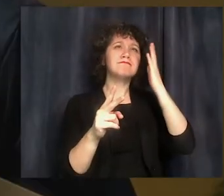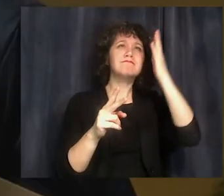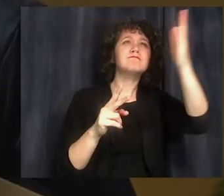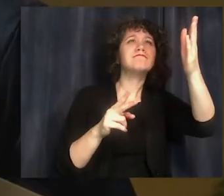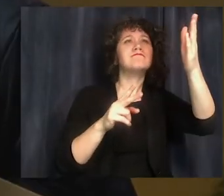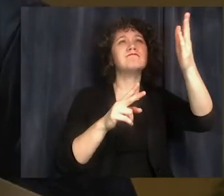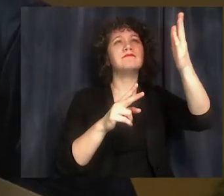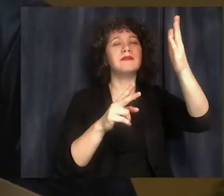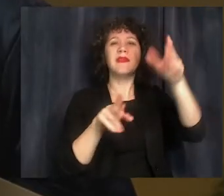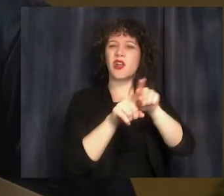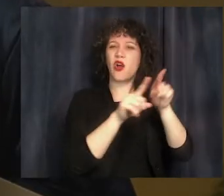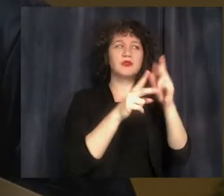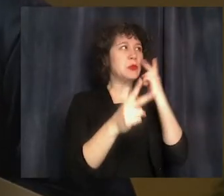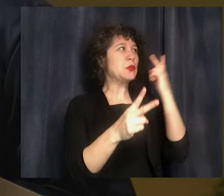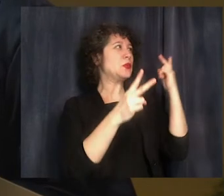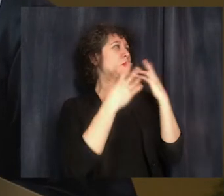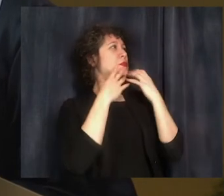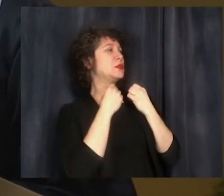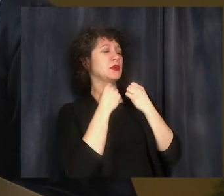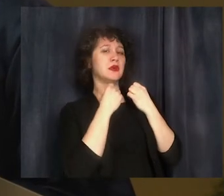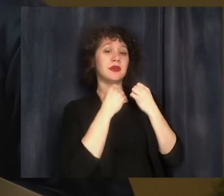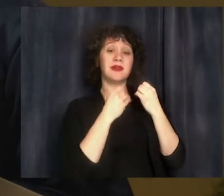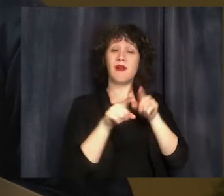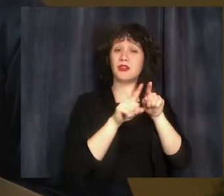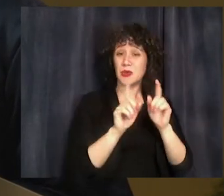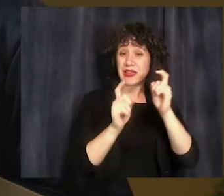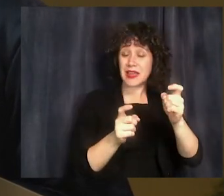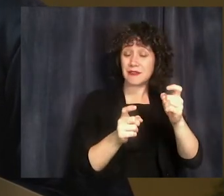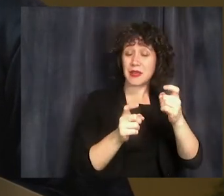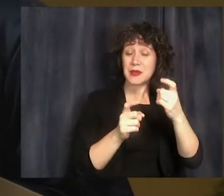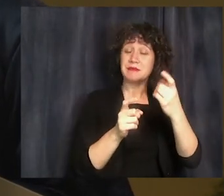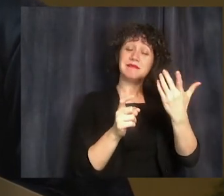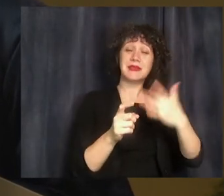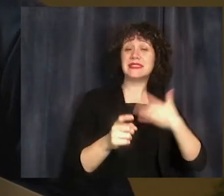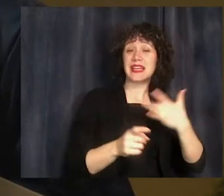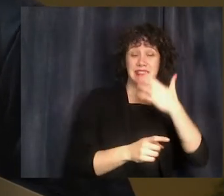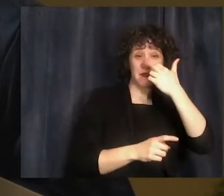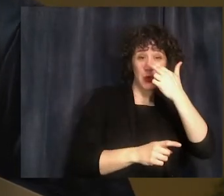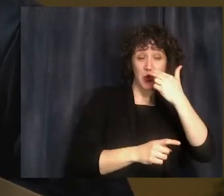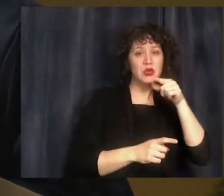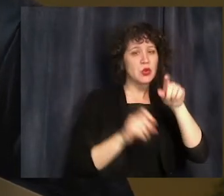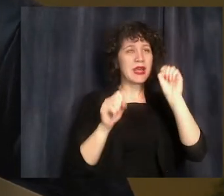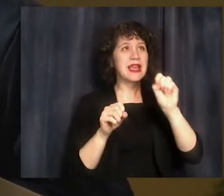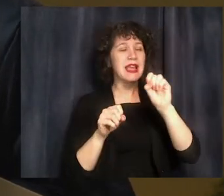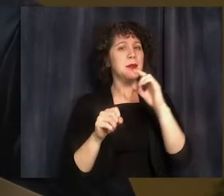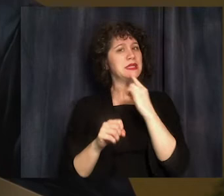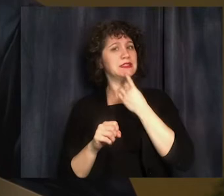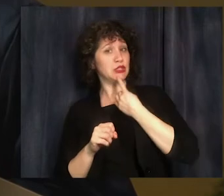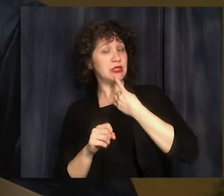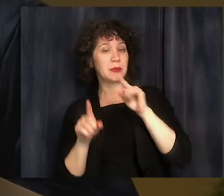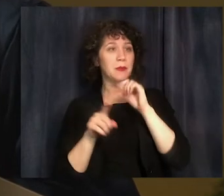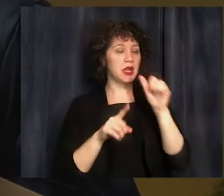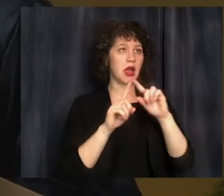his, give him, I pray, enough of a sense of humor so that he may always be serious, yet never take himself too